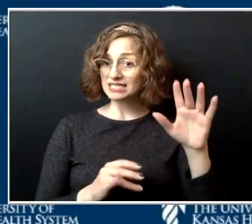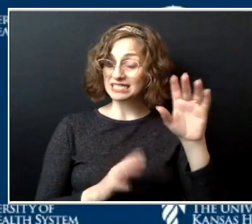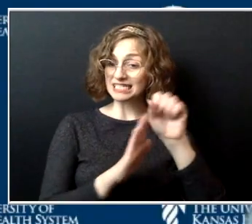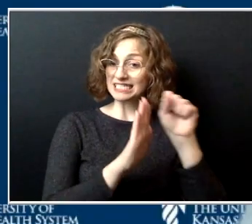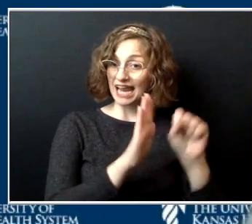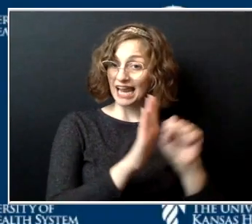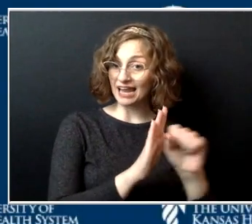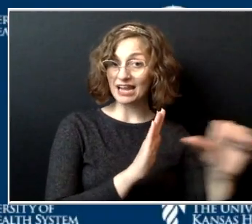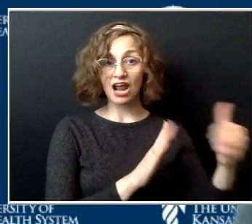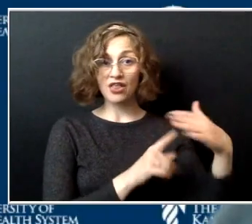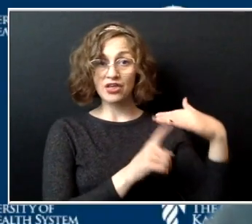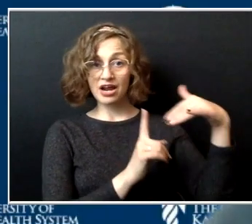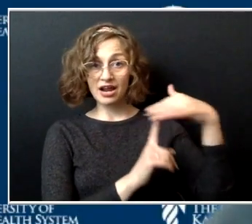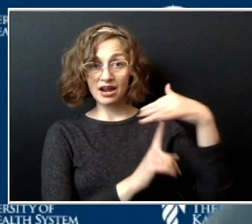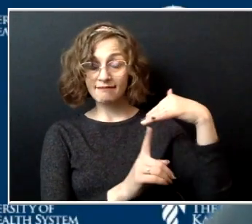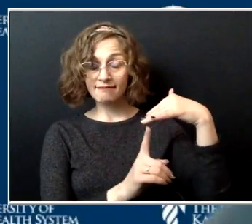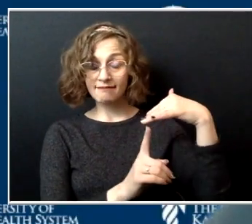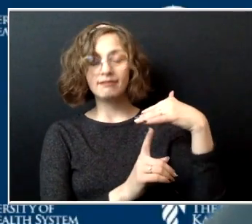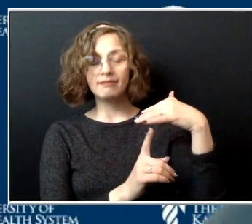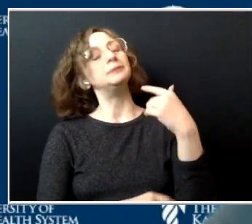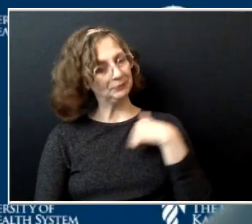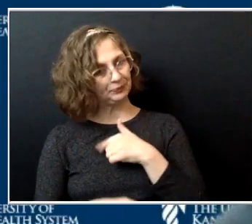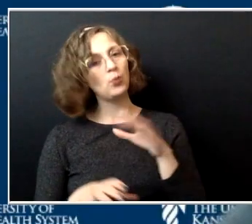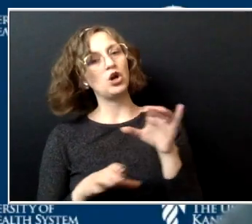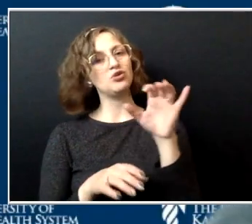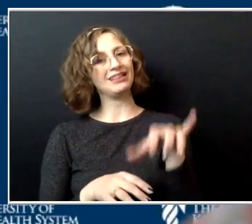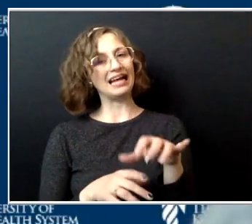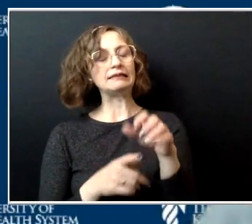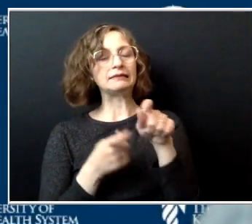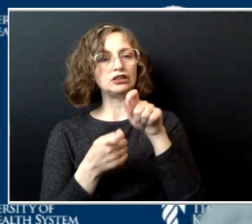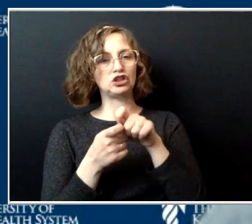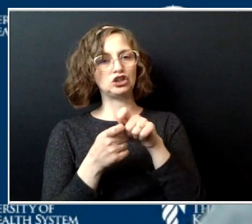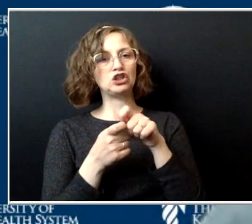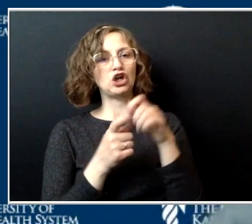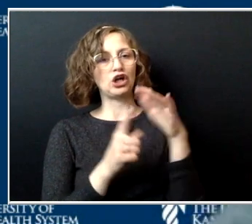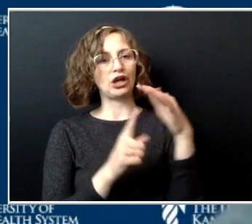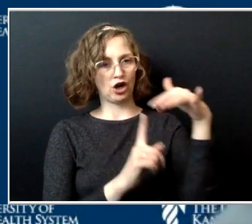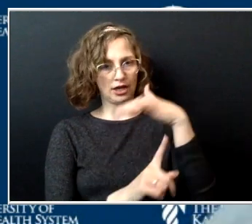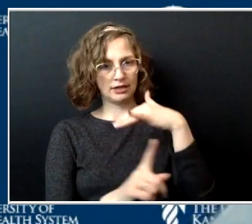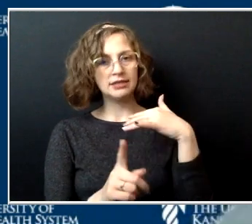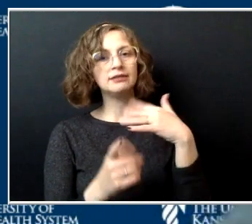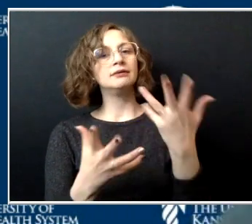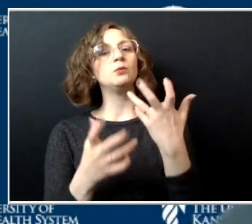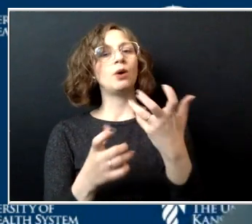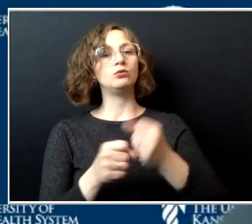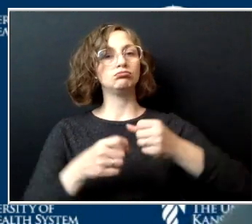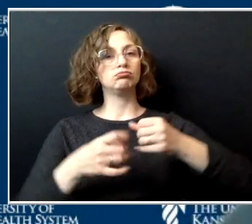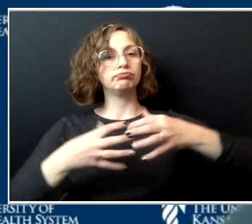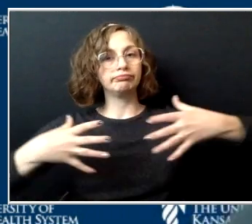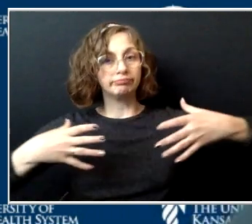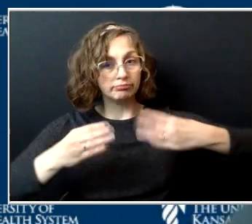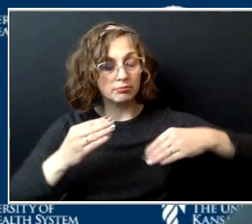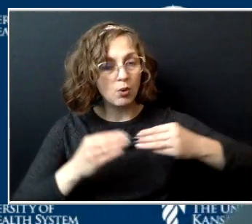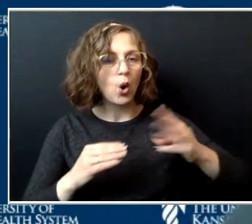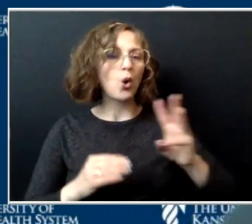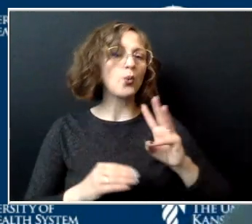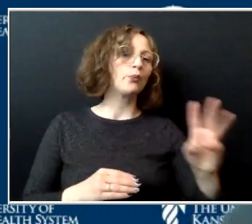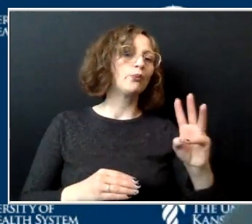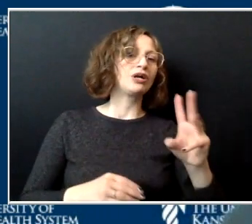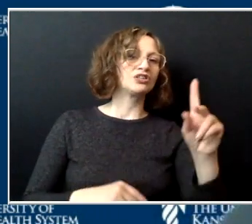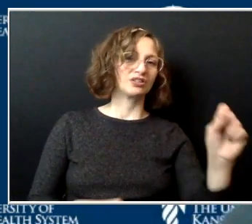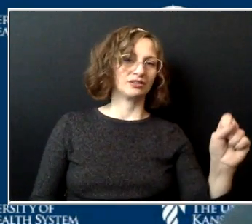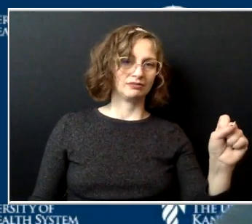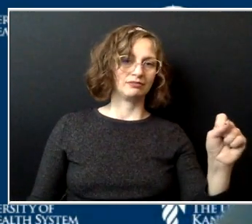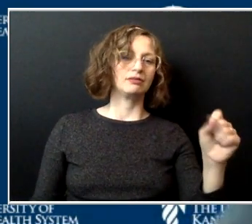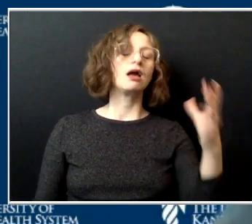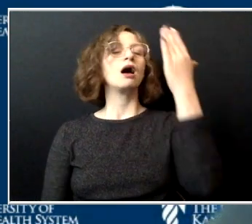We are doing it in certain areas. We would like to expand even further out into western Kansas, and I know that